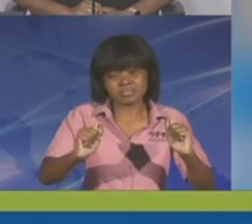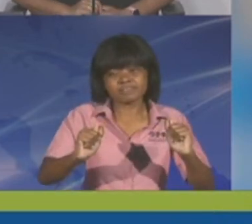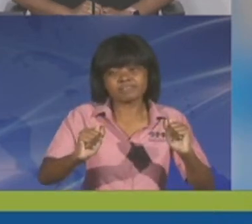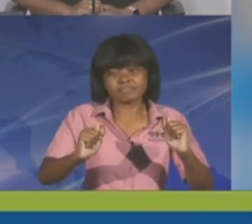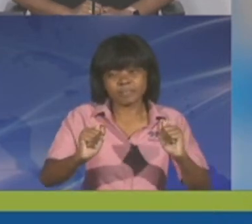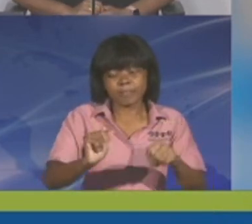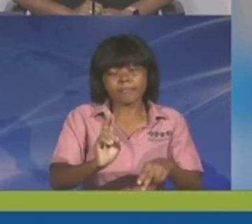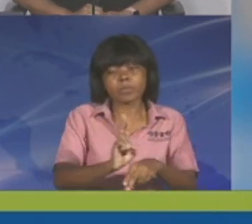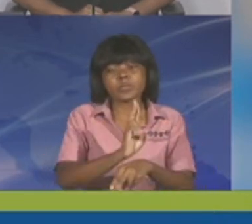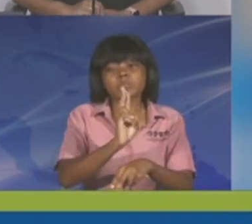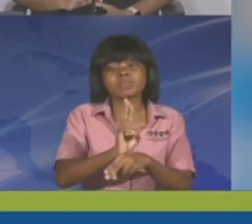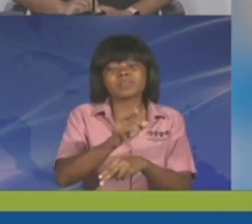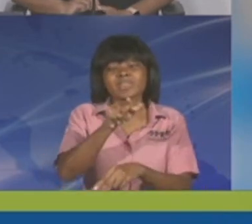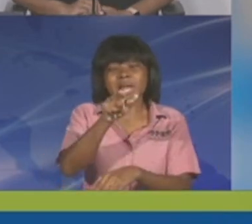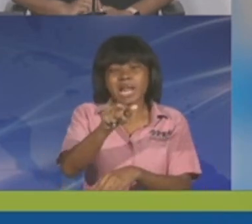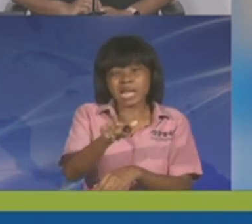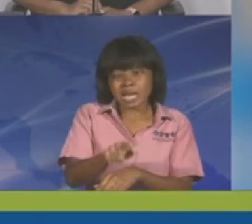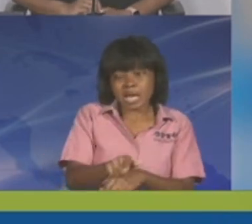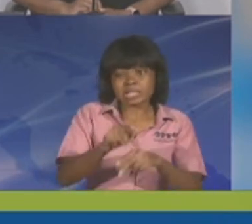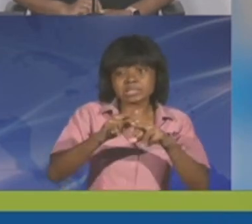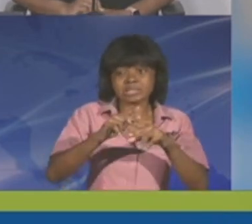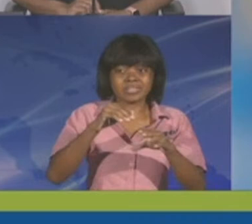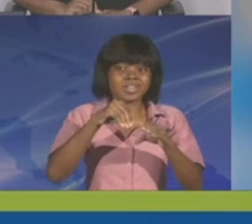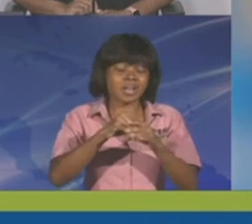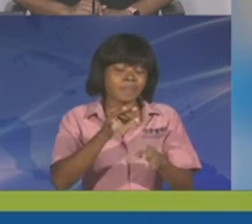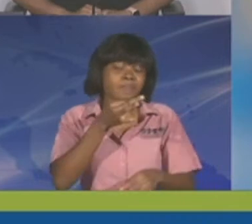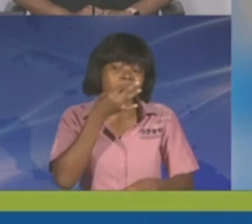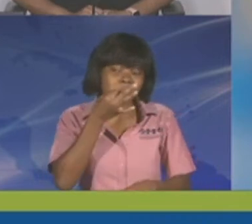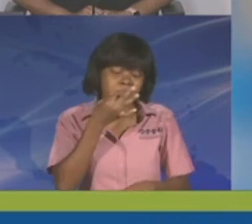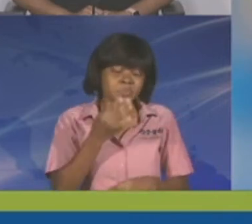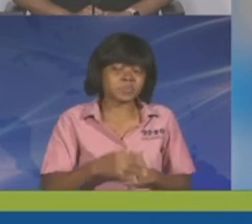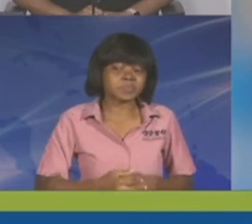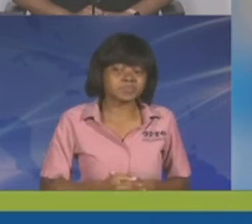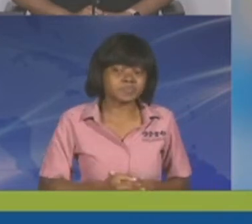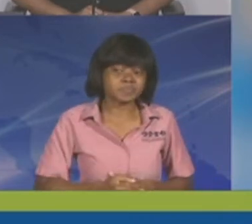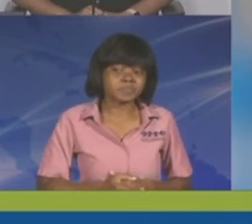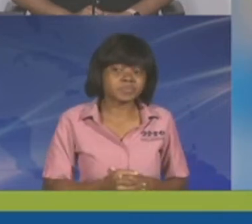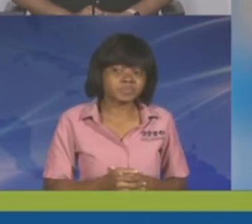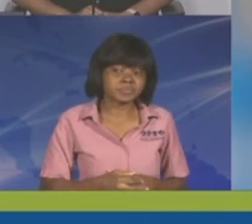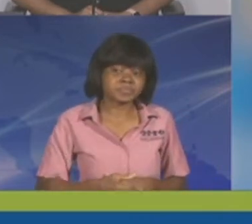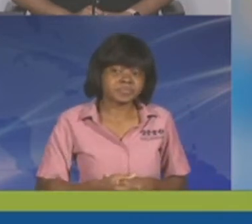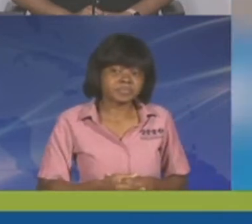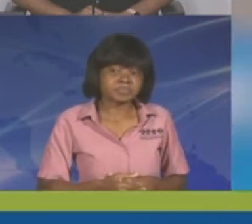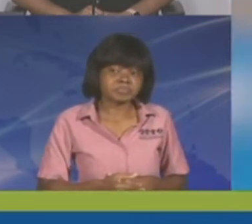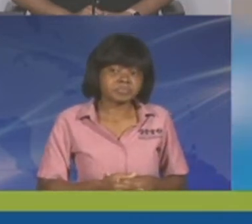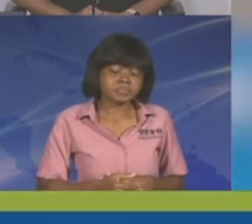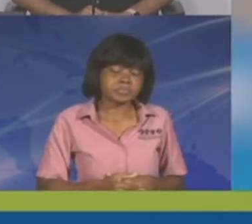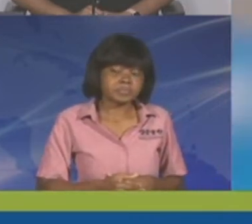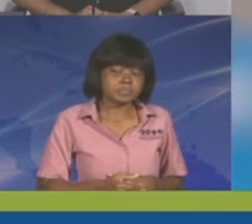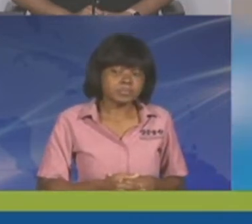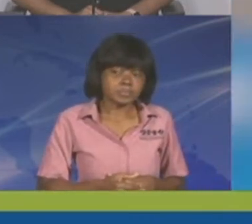we are adding to our food. And 1 teaspoon really is the max that we're going for. Next slide.